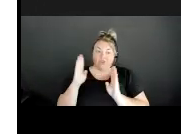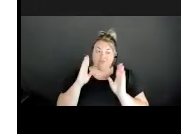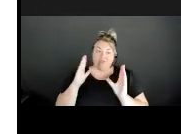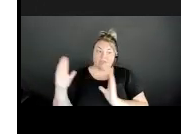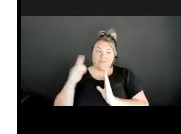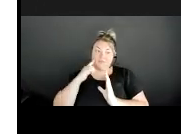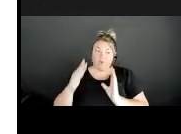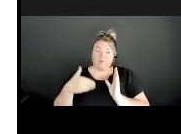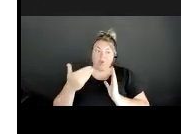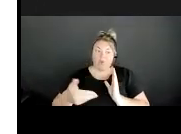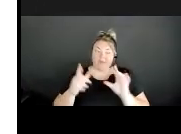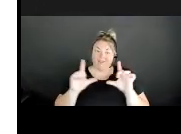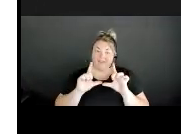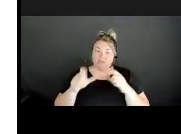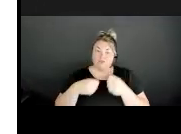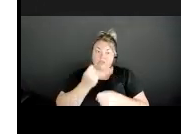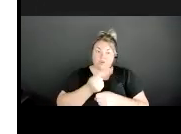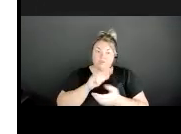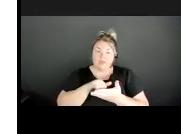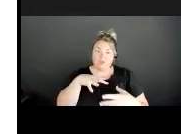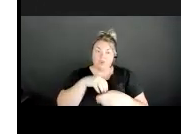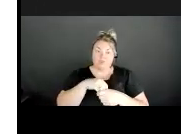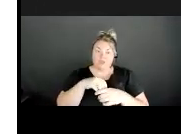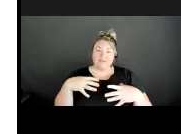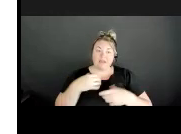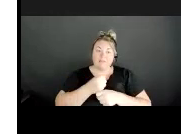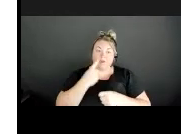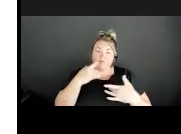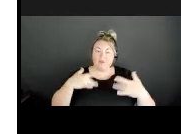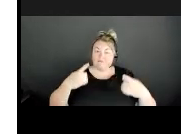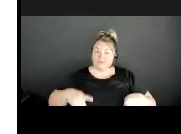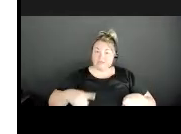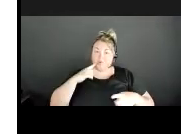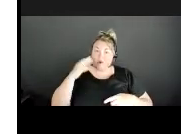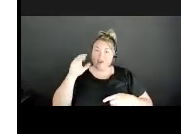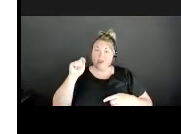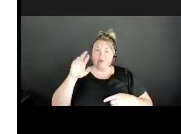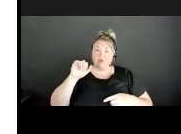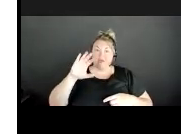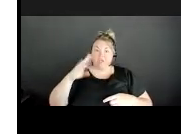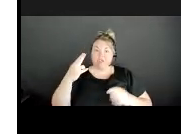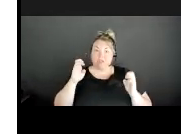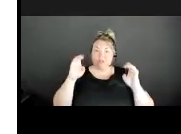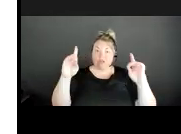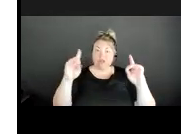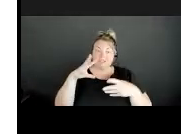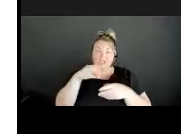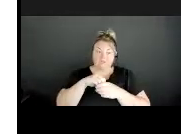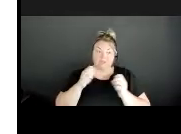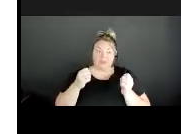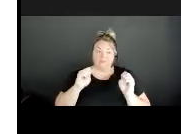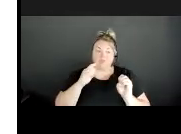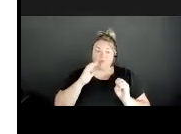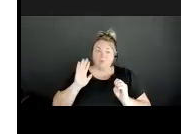following licensure year, which includes a summary of those events for outreach, education, and engagement efforts of the previous